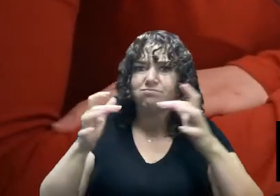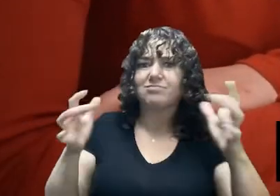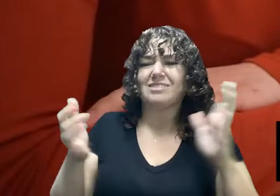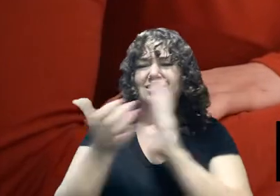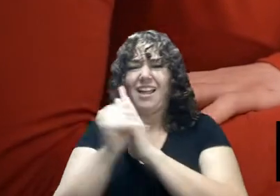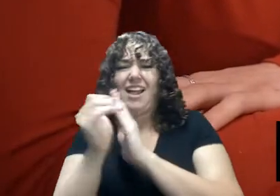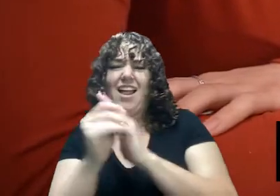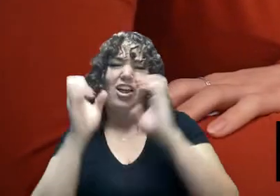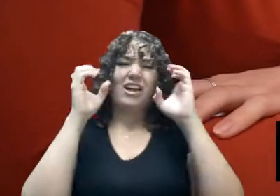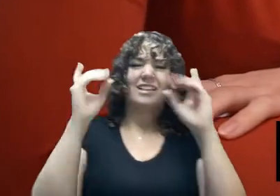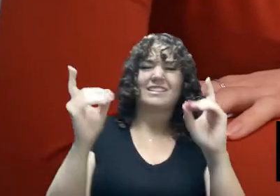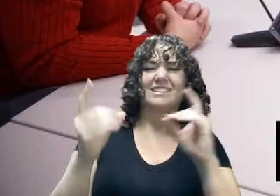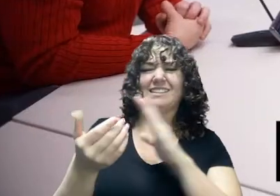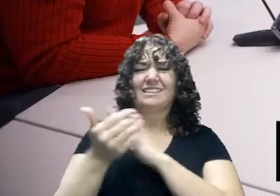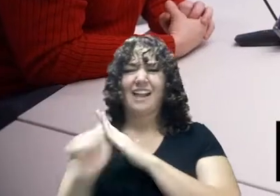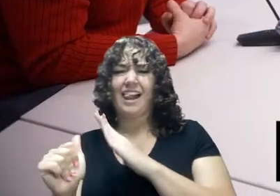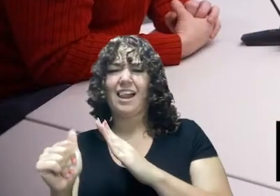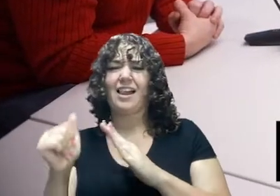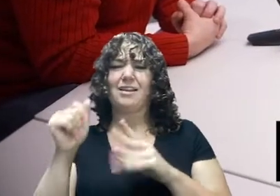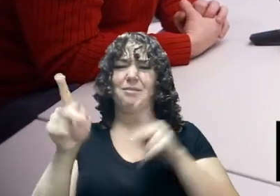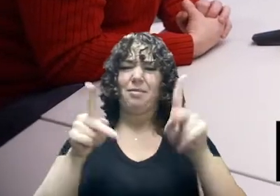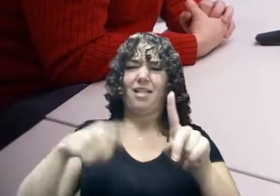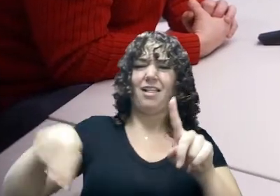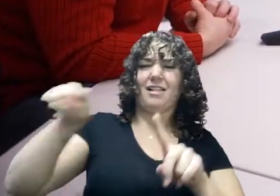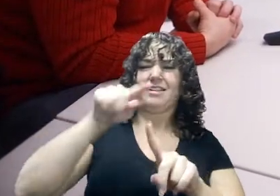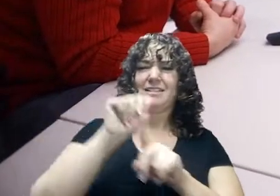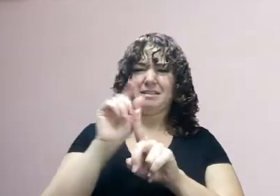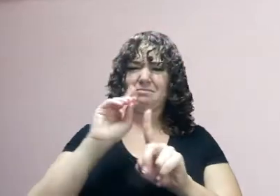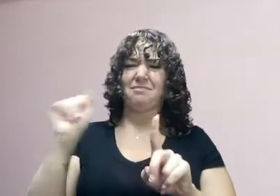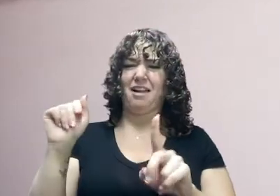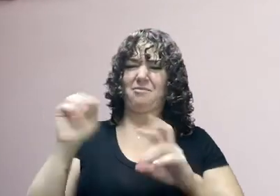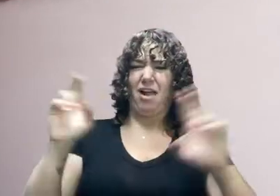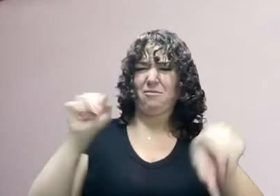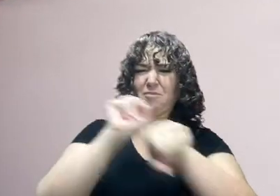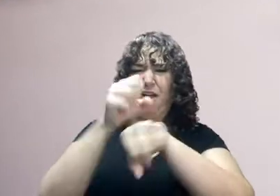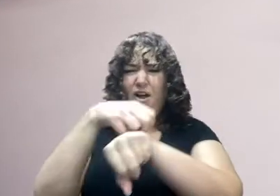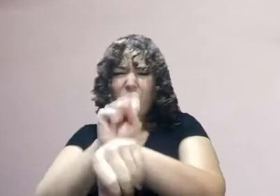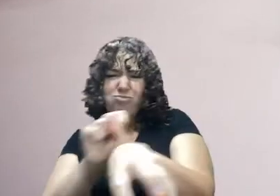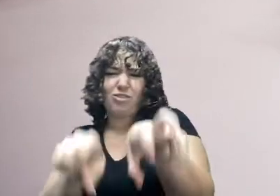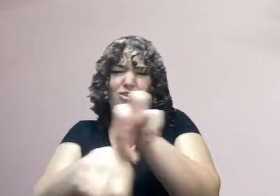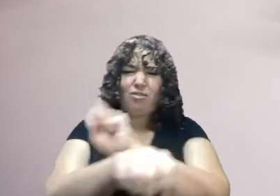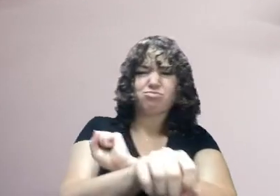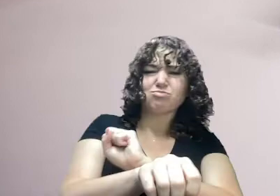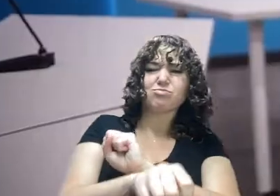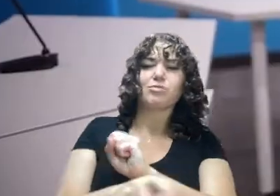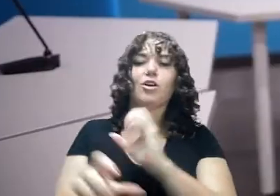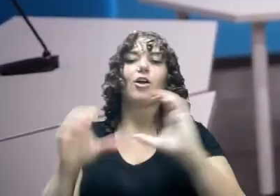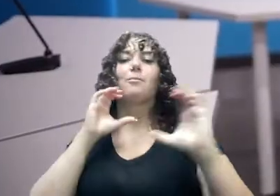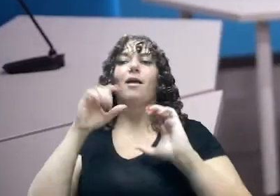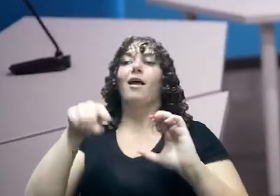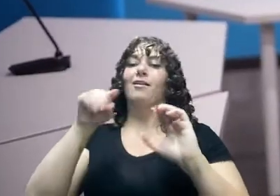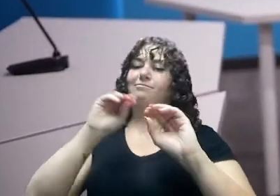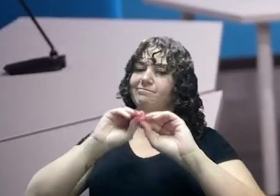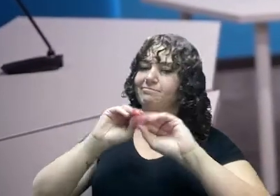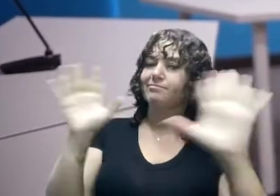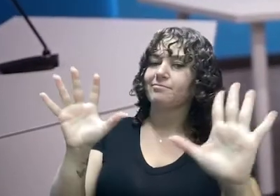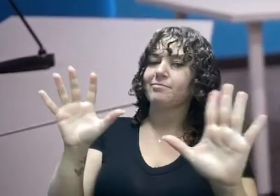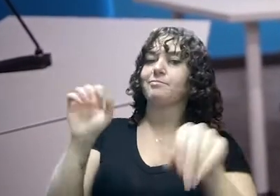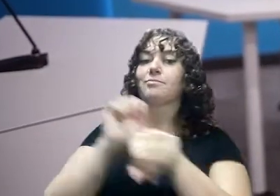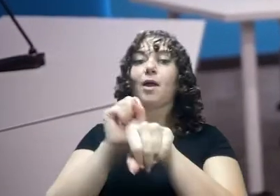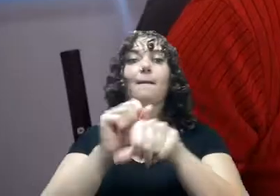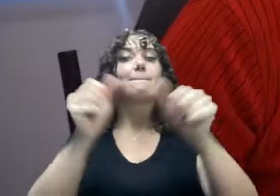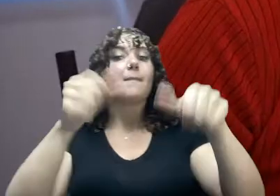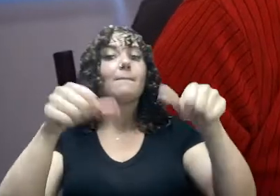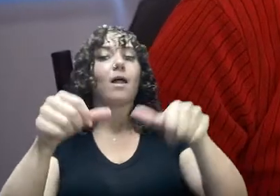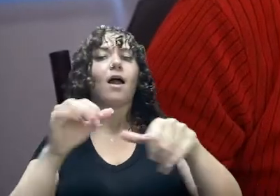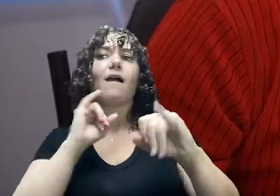There is a large pool of talented, educated, skilled people with disabilities ready and able to work. Communication is vital,